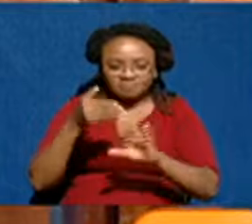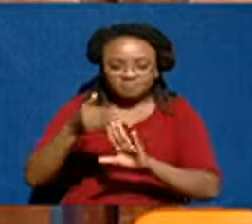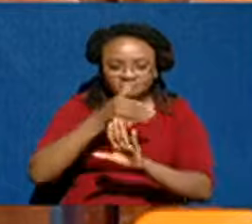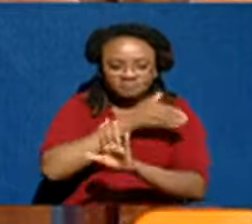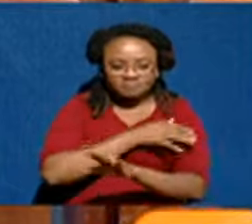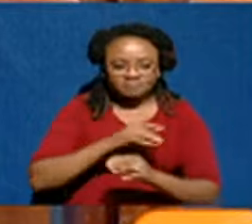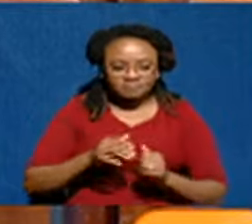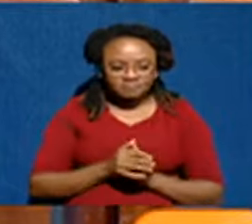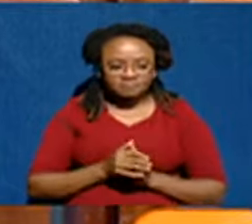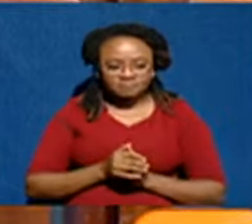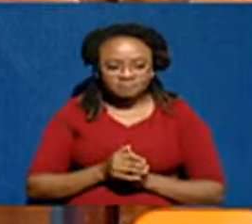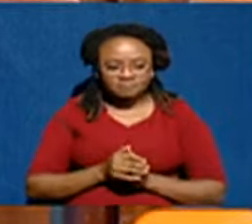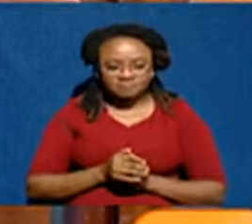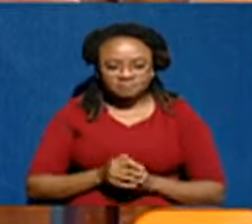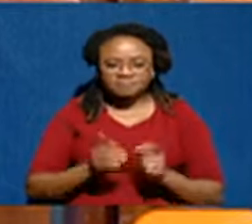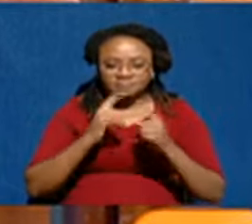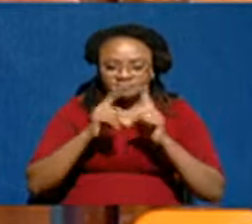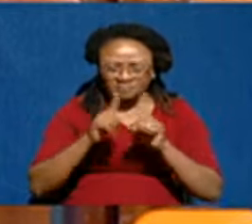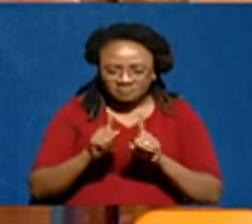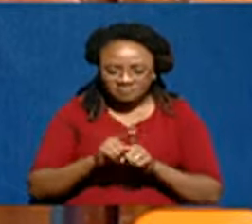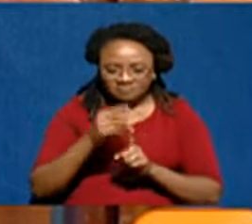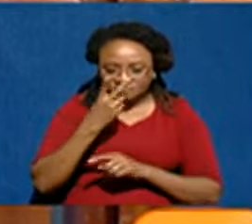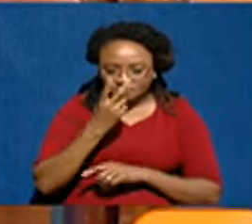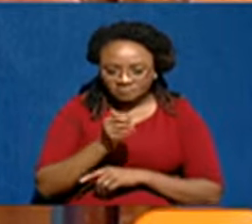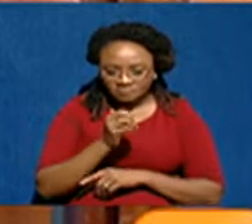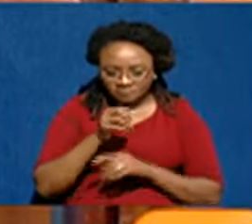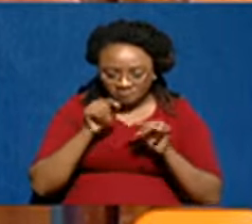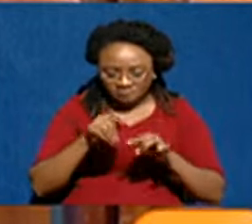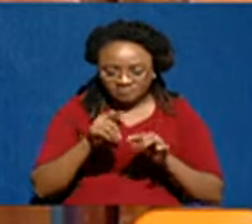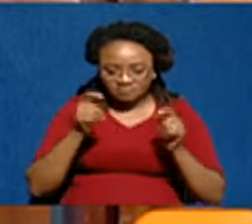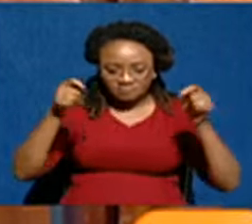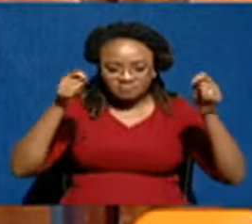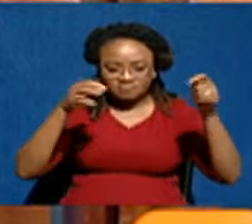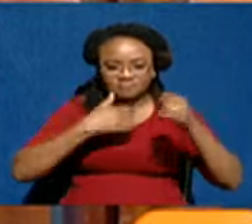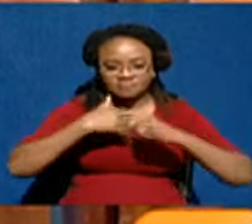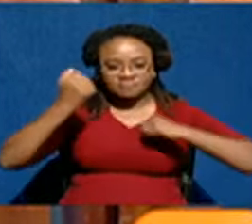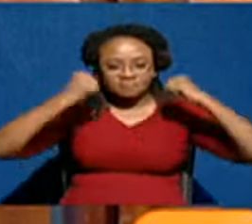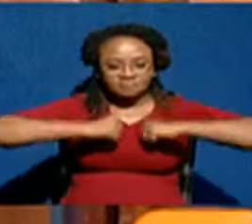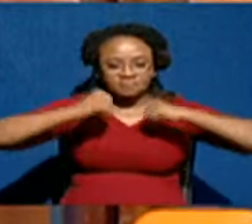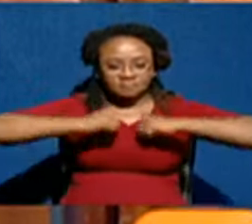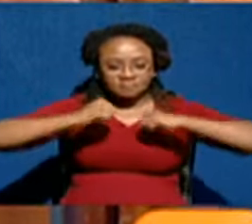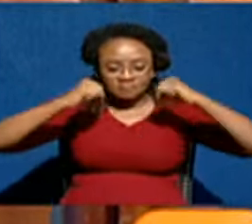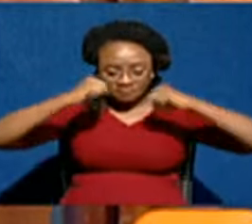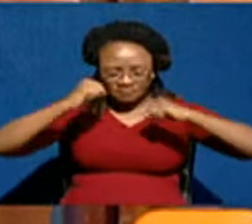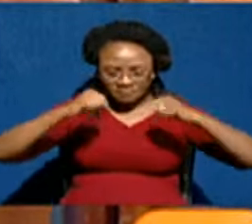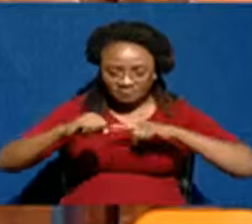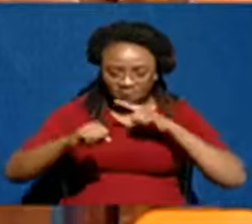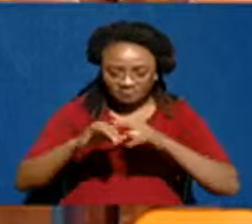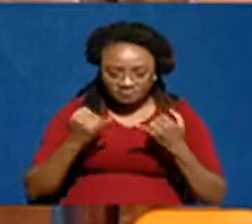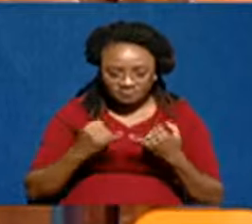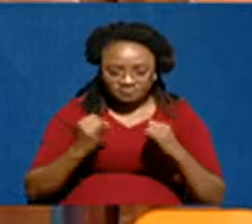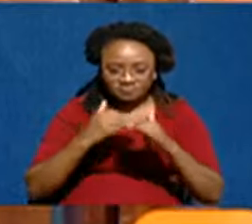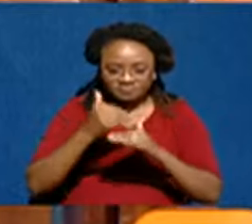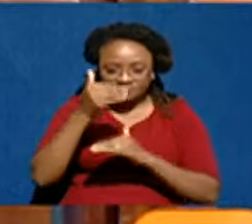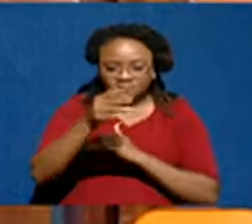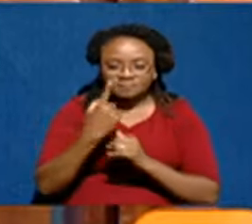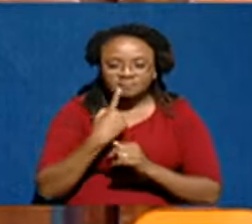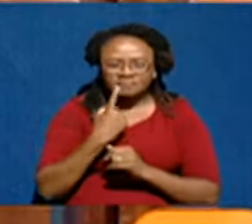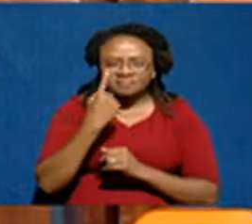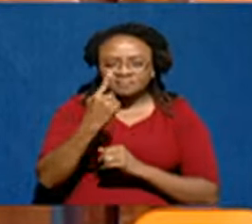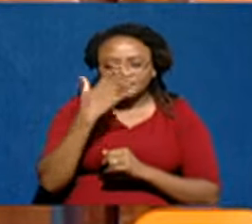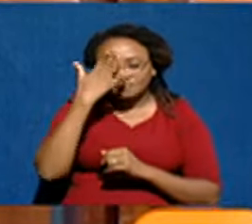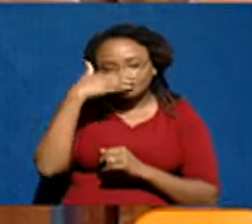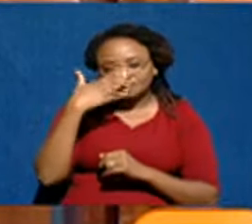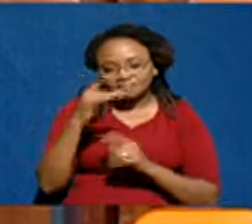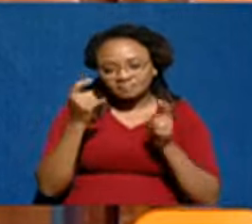strikes. Again, in this 2017 strike, we had a collective bargaining agreement which came into force after 100 days